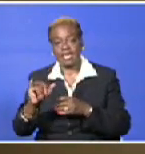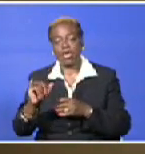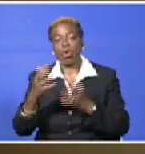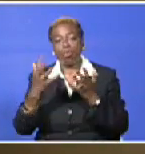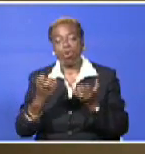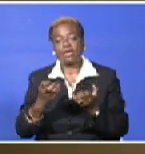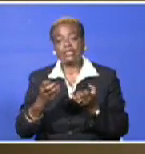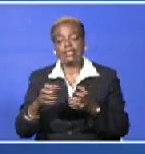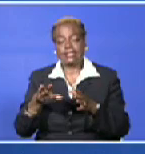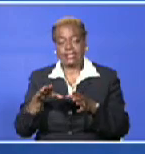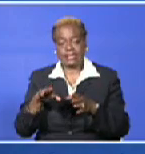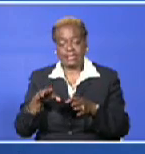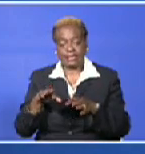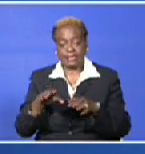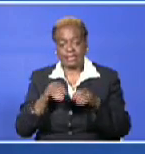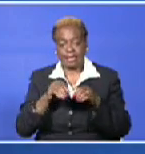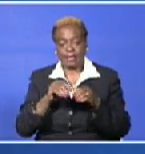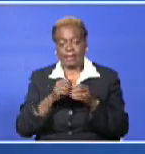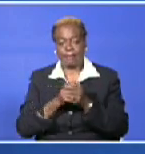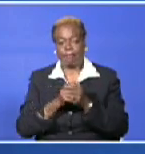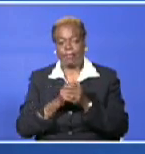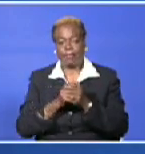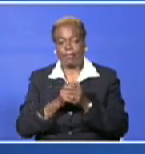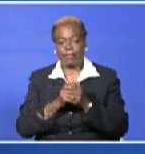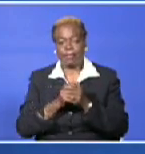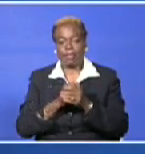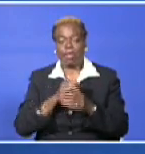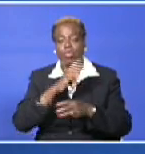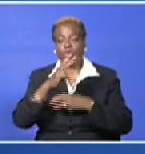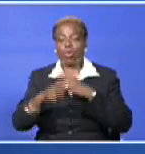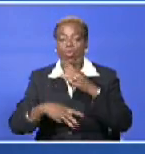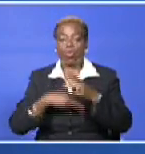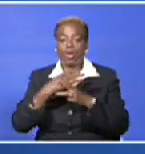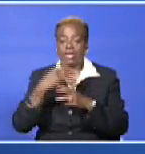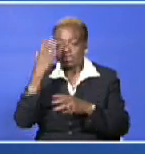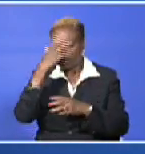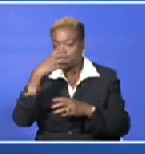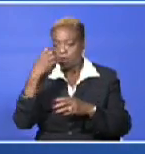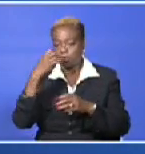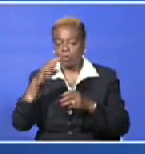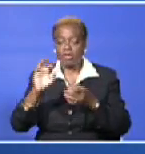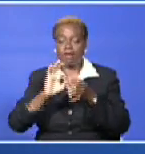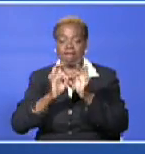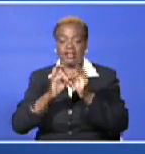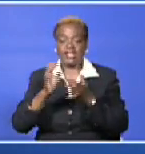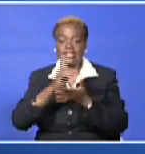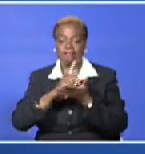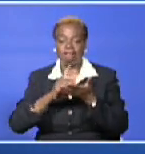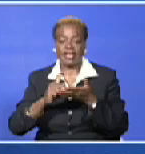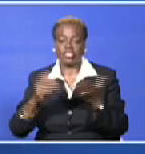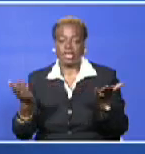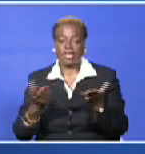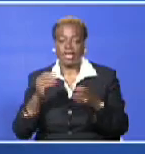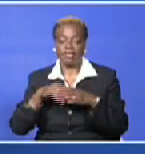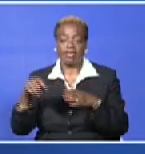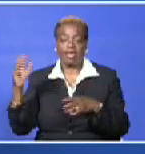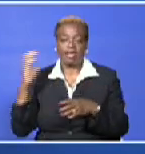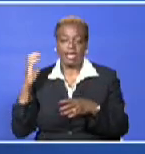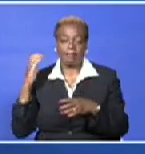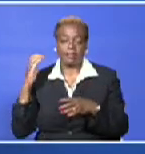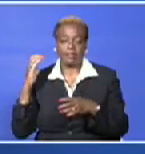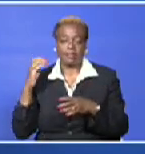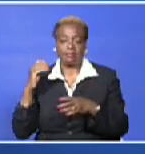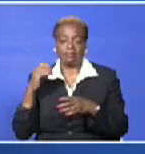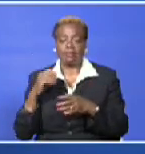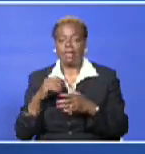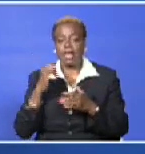take. The World Beauty, Fitness, and Fashion Worlds held here last weekend, right here in the capital, a big sports tourism event